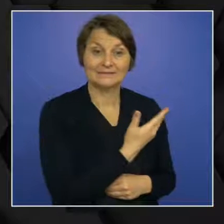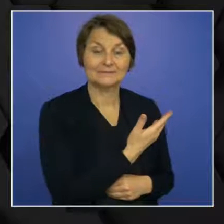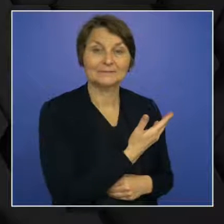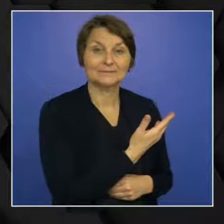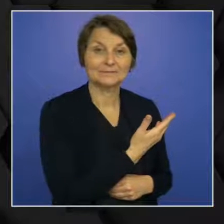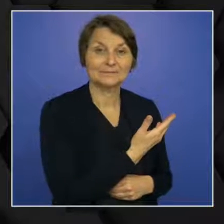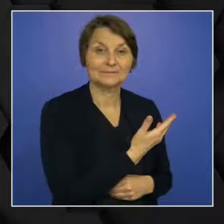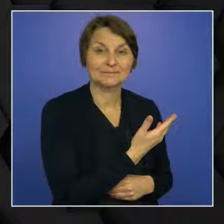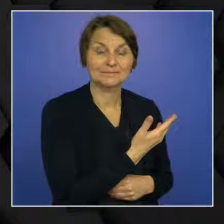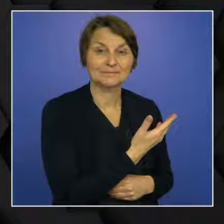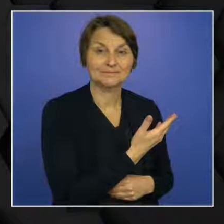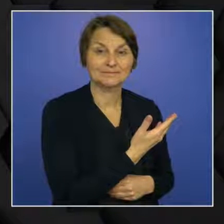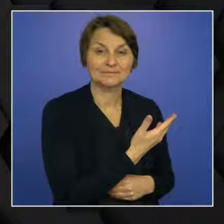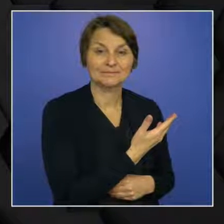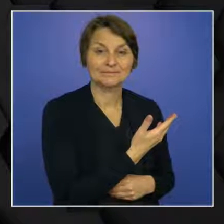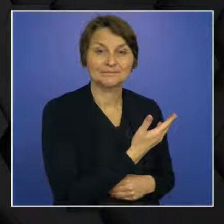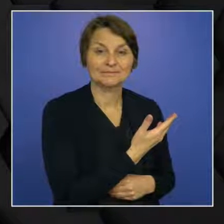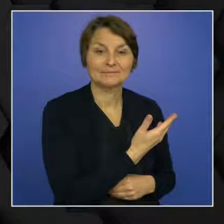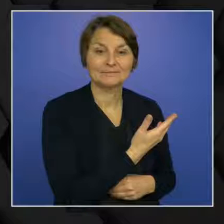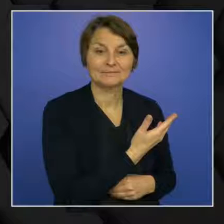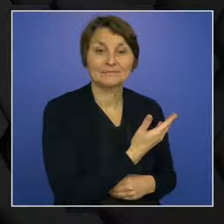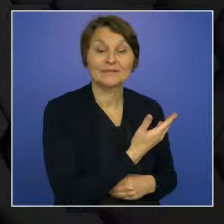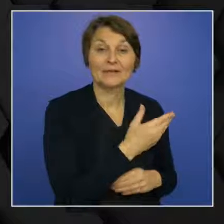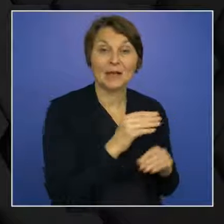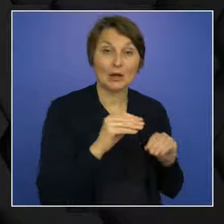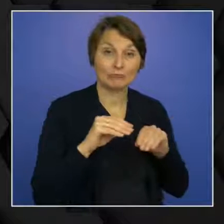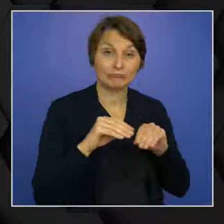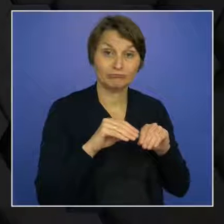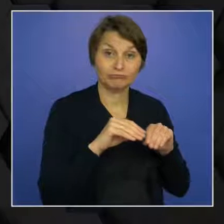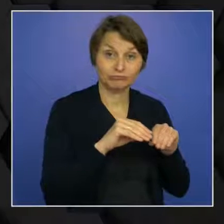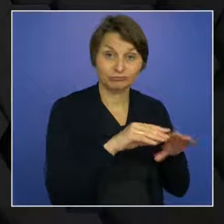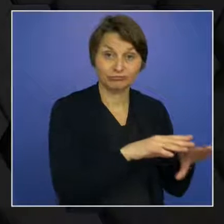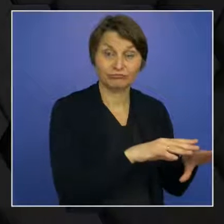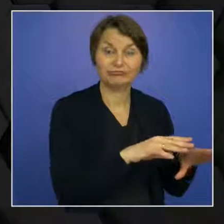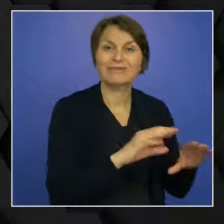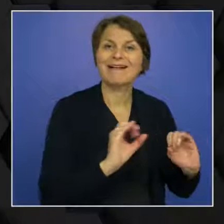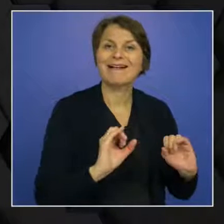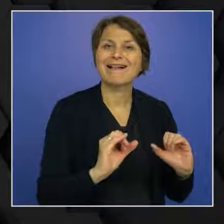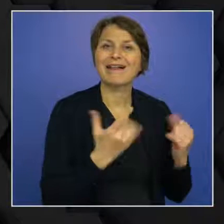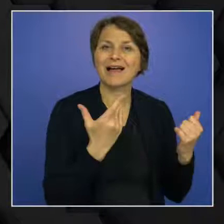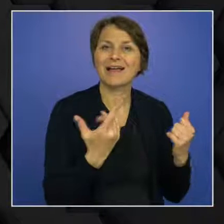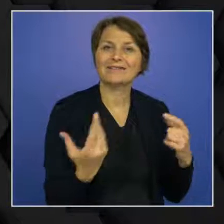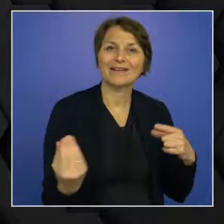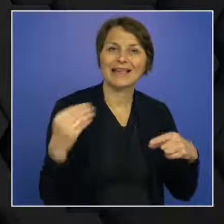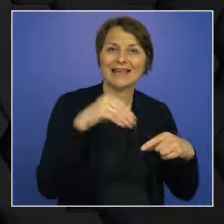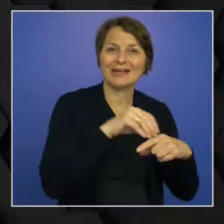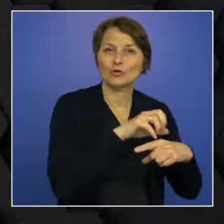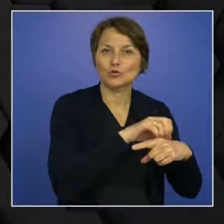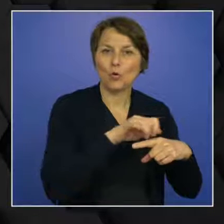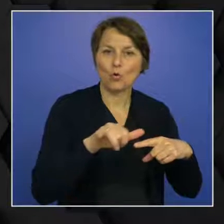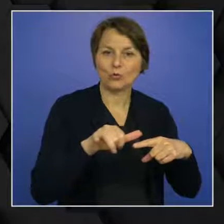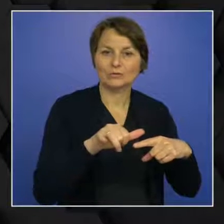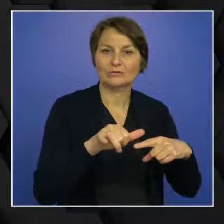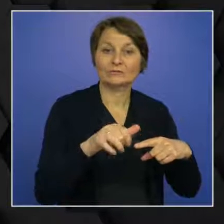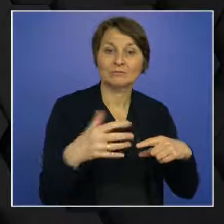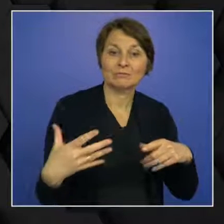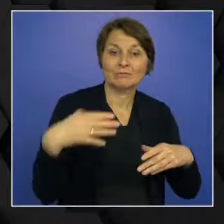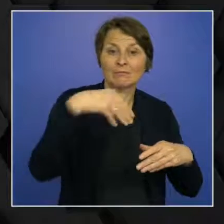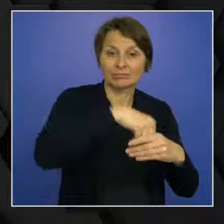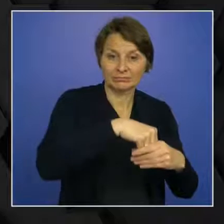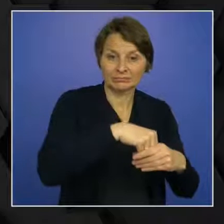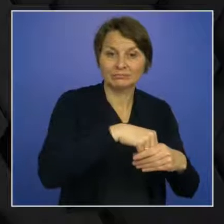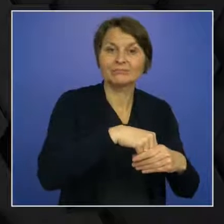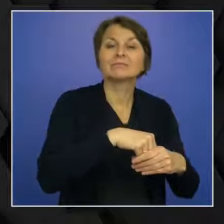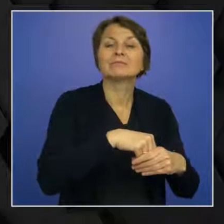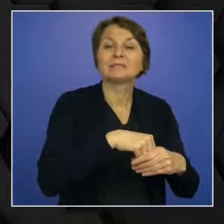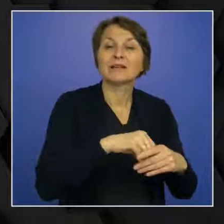We're sending it to our live encoder, and that live encoder makes already a backup for us. It puts it on Azure Storage